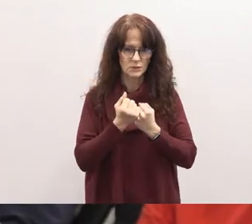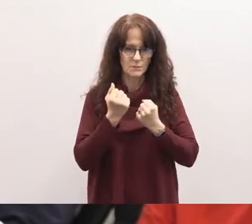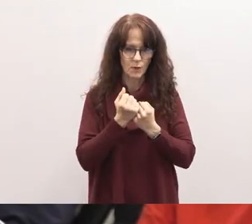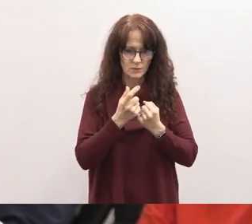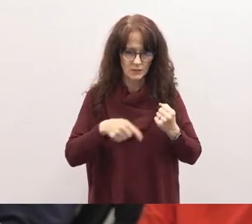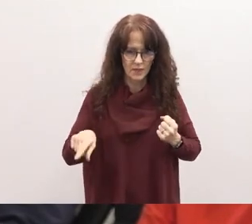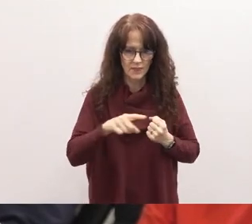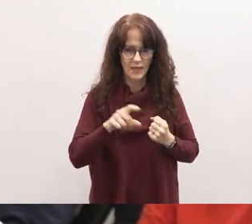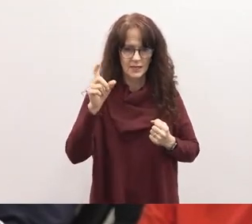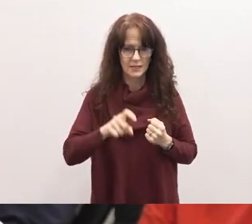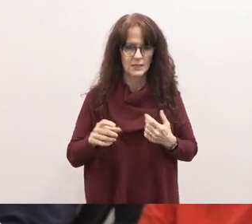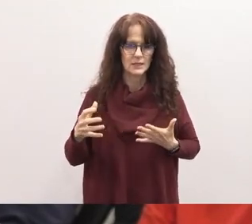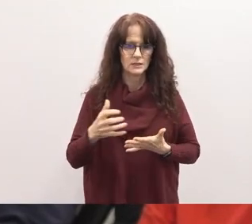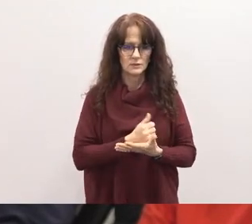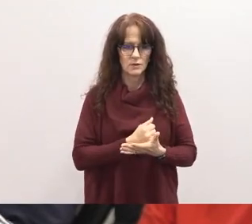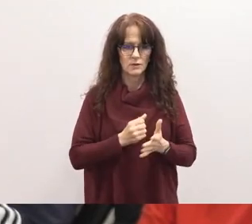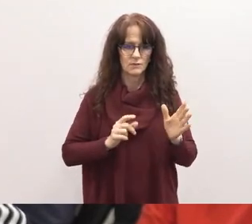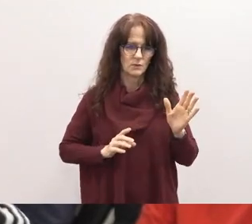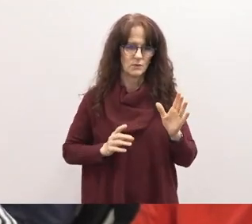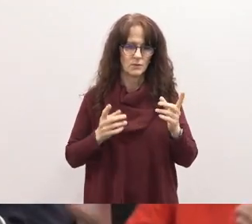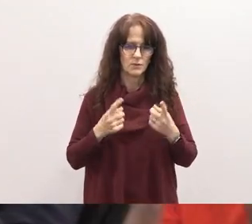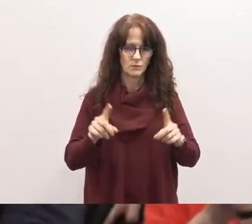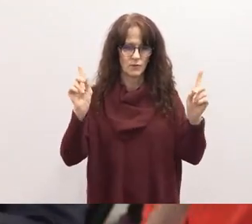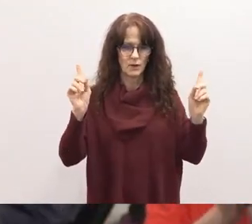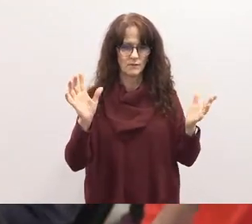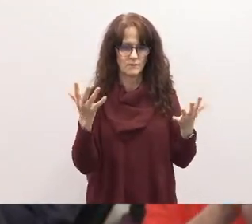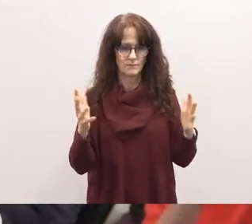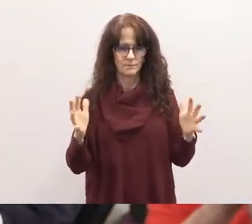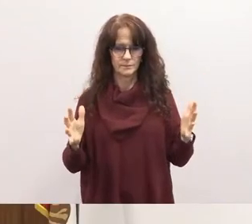need and deserve to thrive. Thank you.